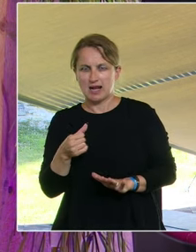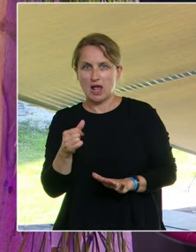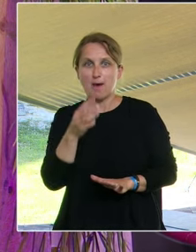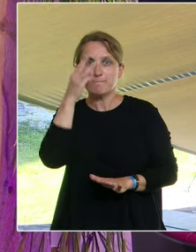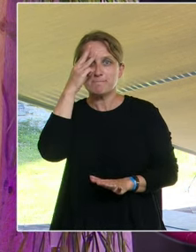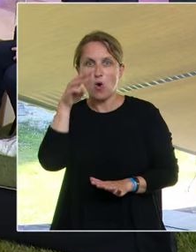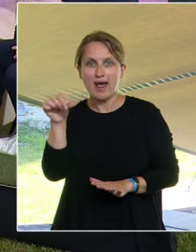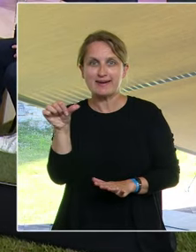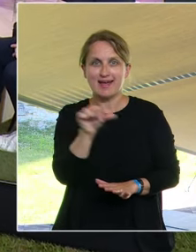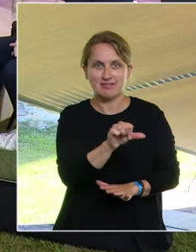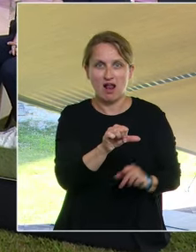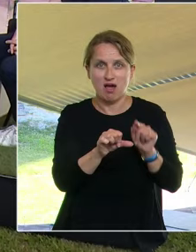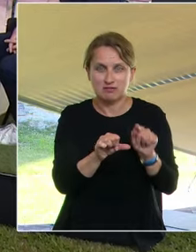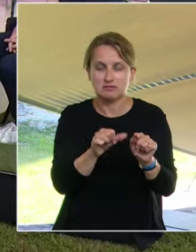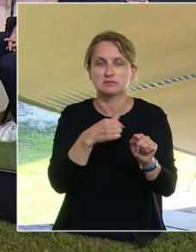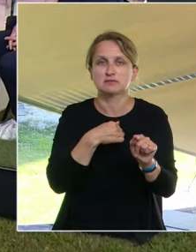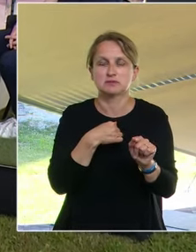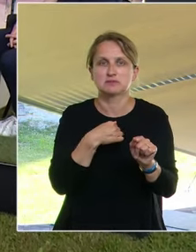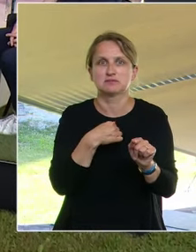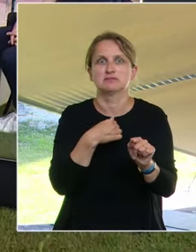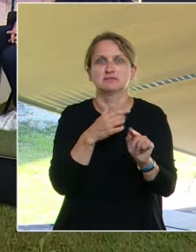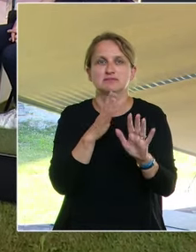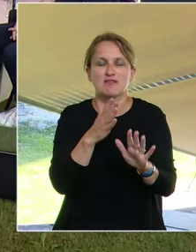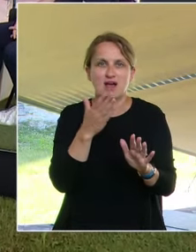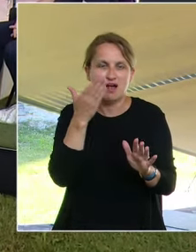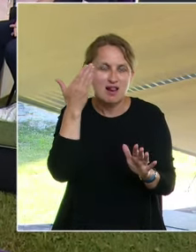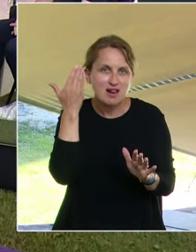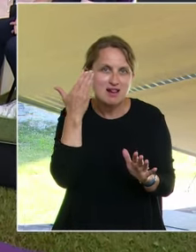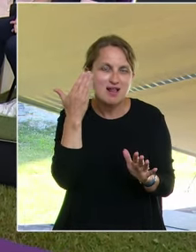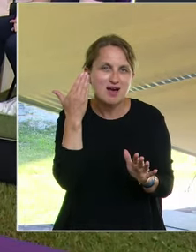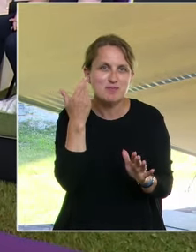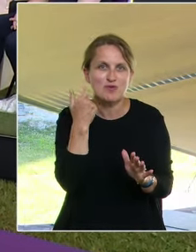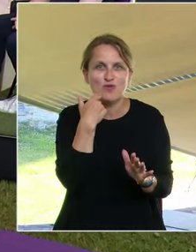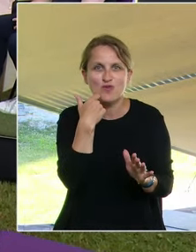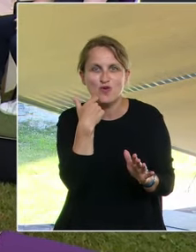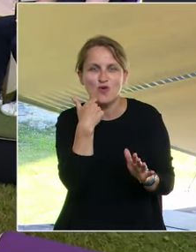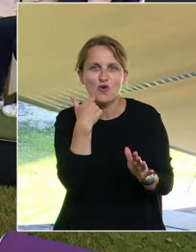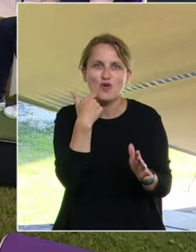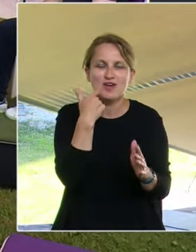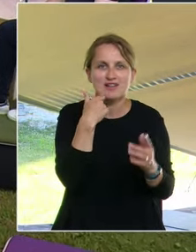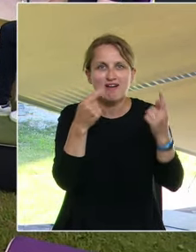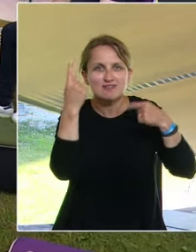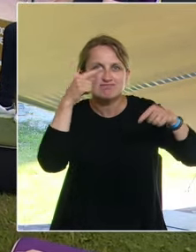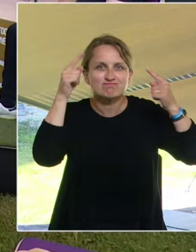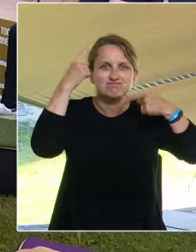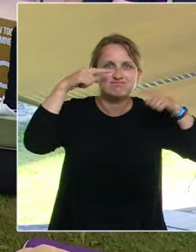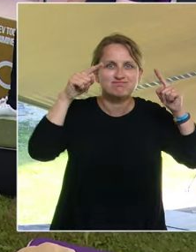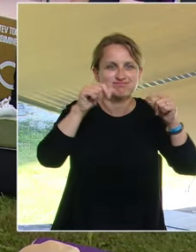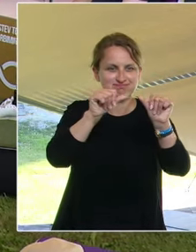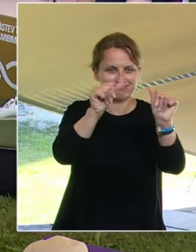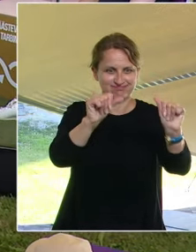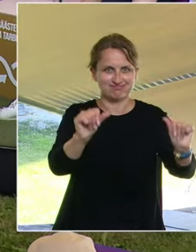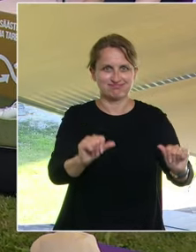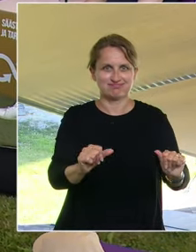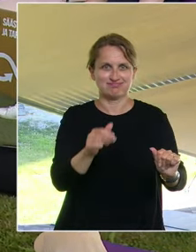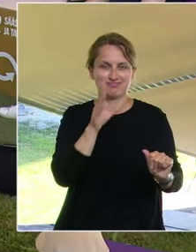the Decentraland. So it was really, really a lot of fun to create a wearable. That means the item that could be